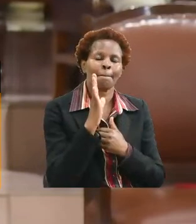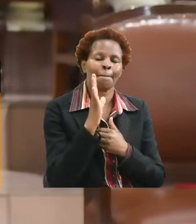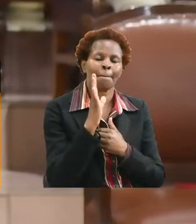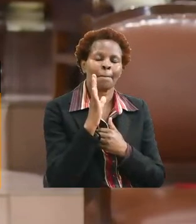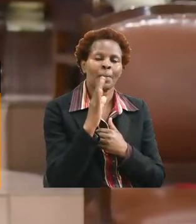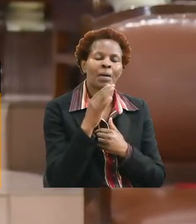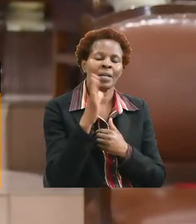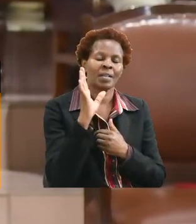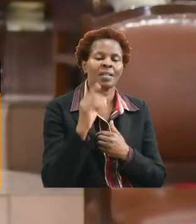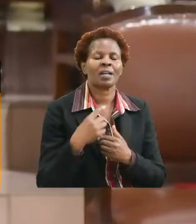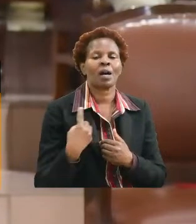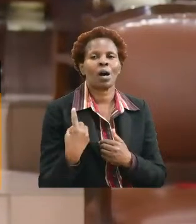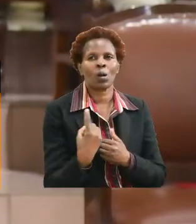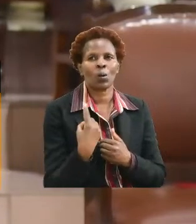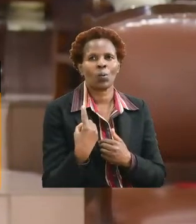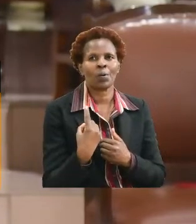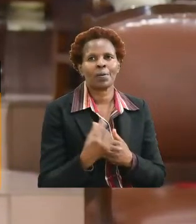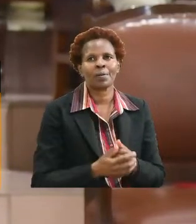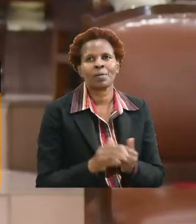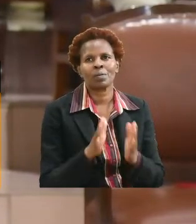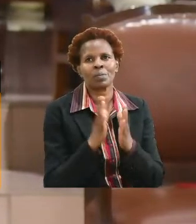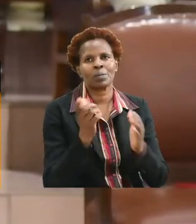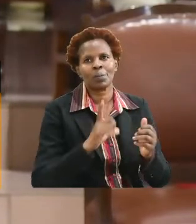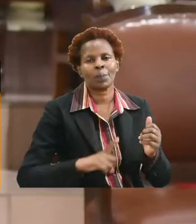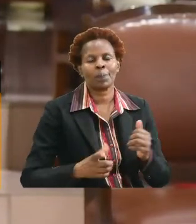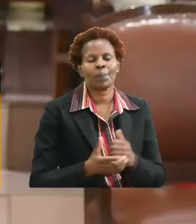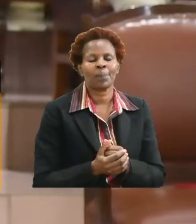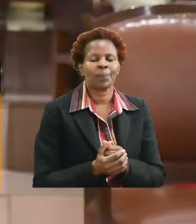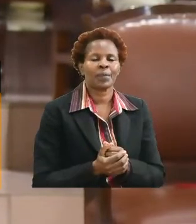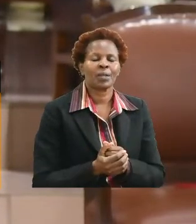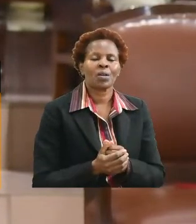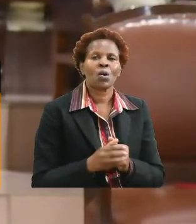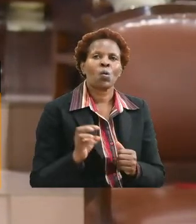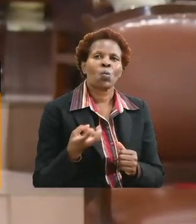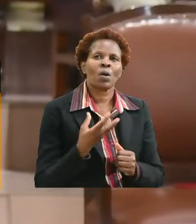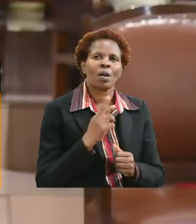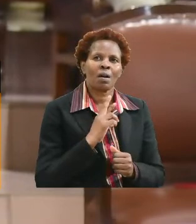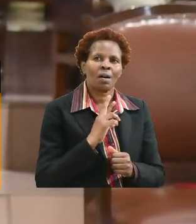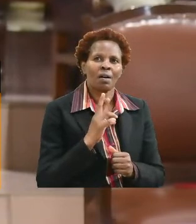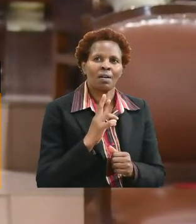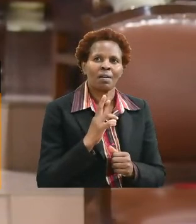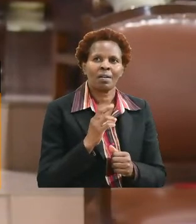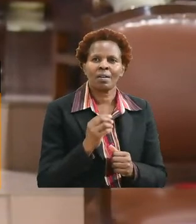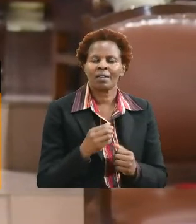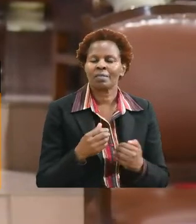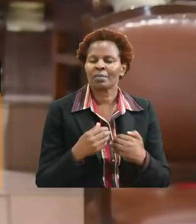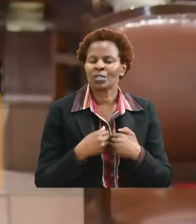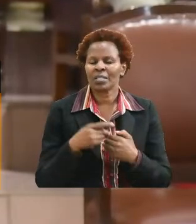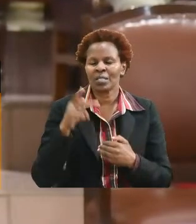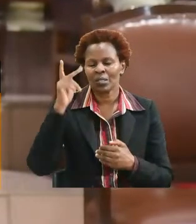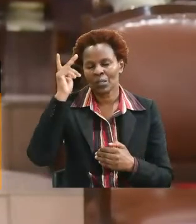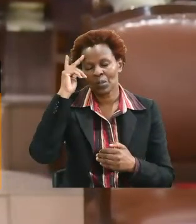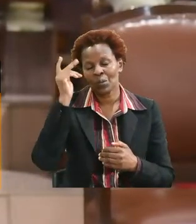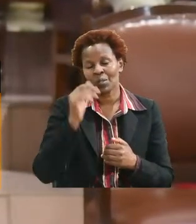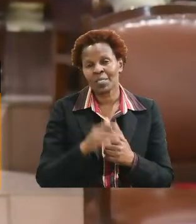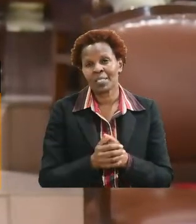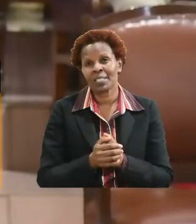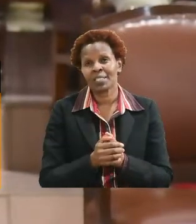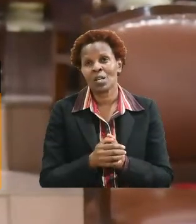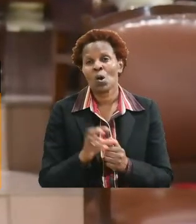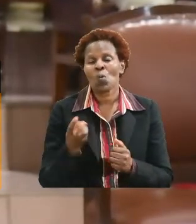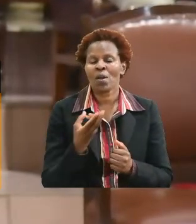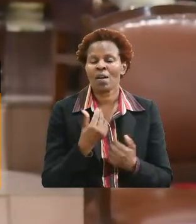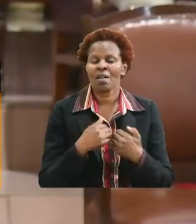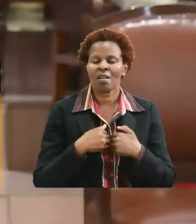and God alone. Praise be to God. So we are enlightened. And because we are